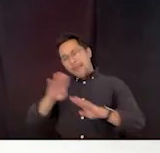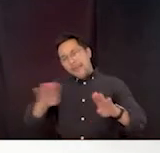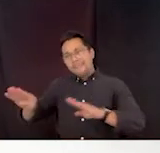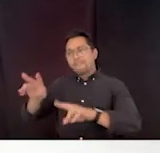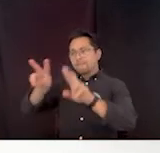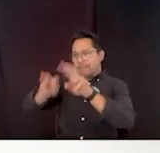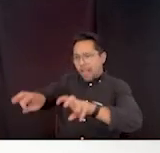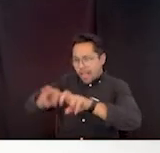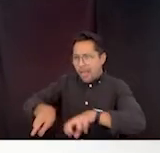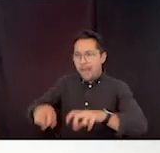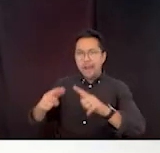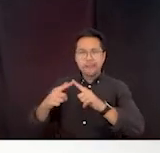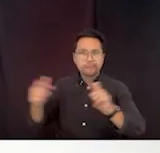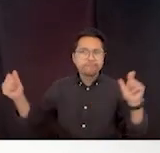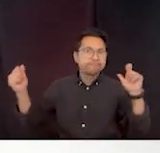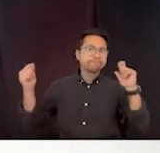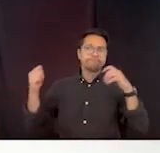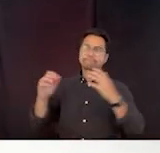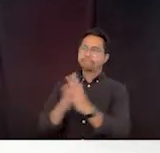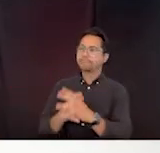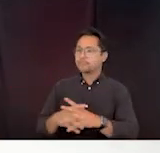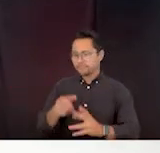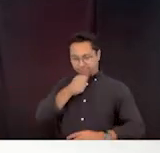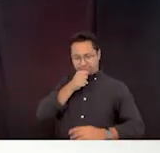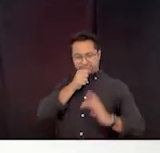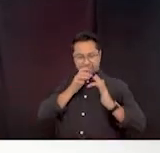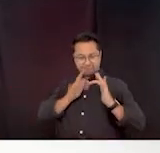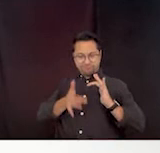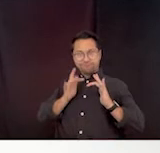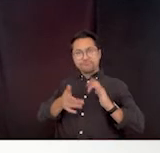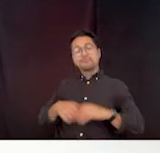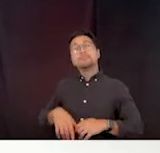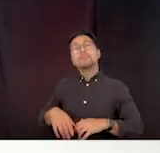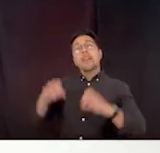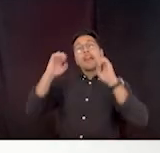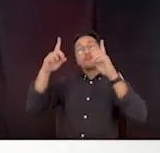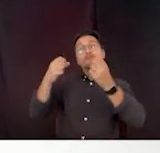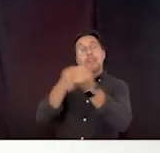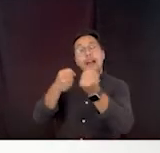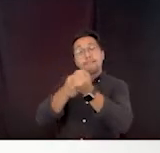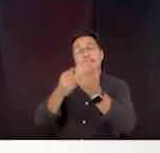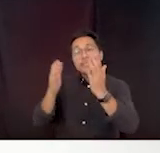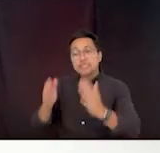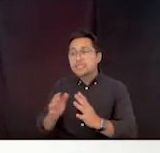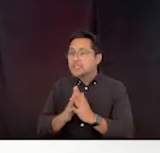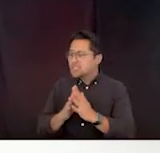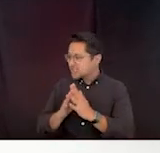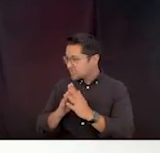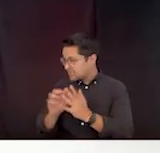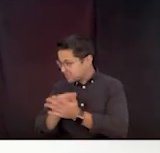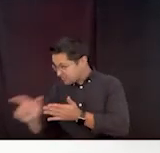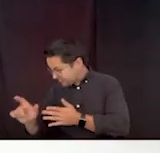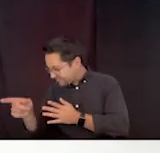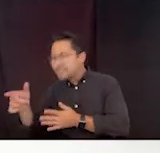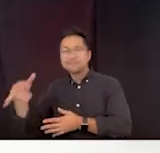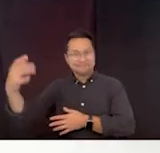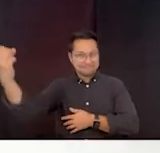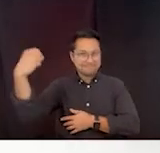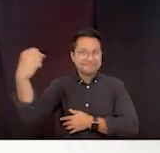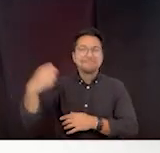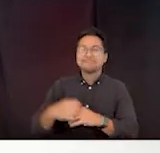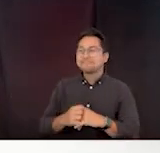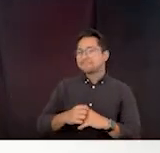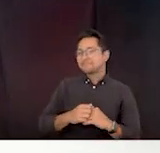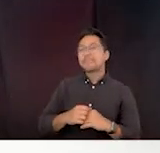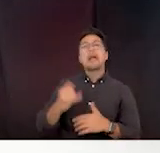analysis, psychology, educational advocacy. That's it? Okay, got them